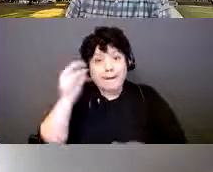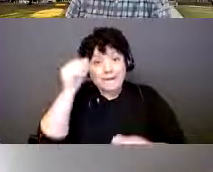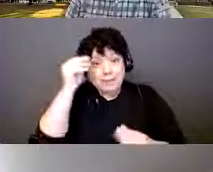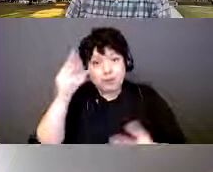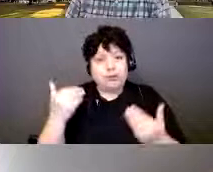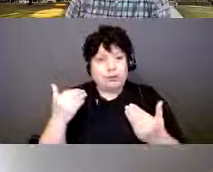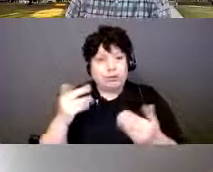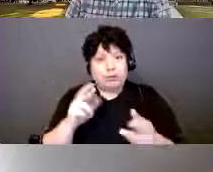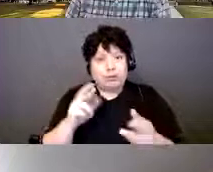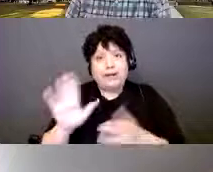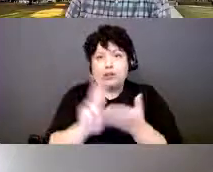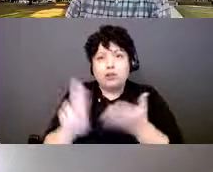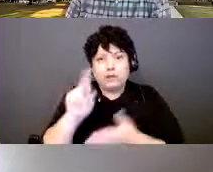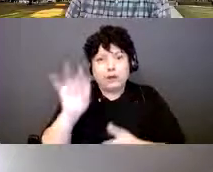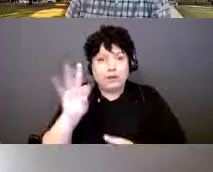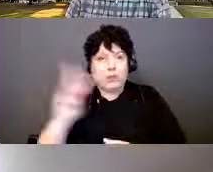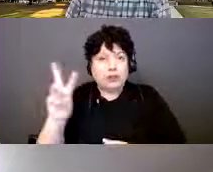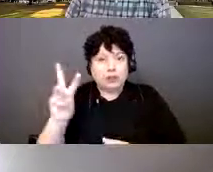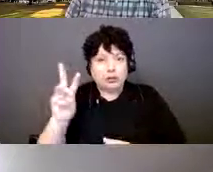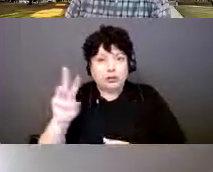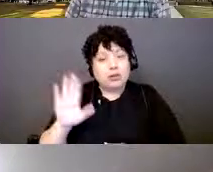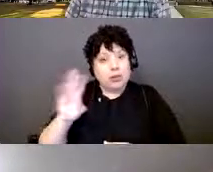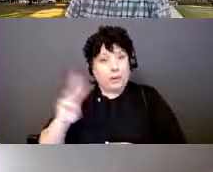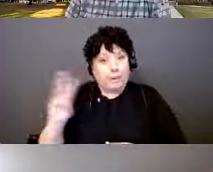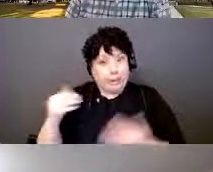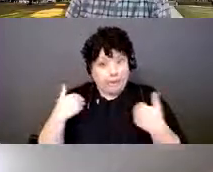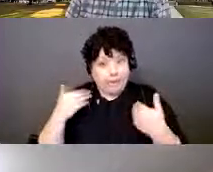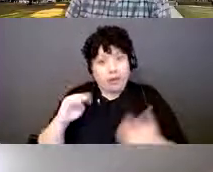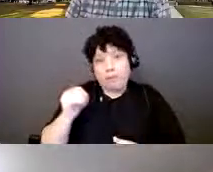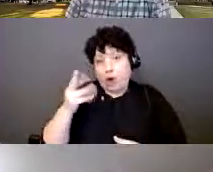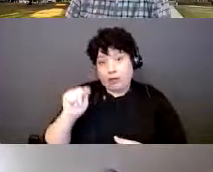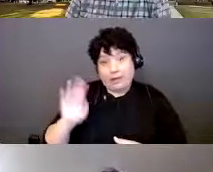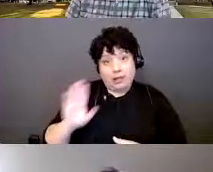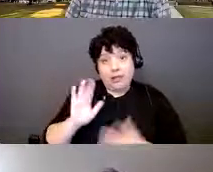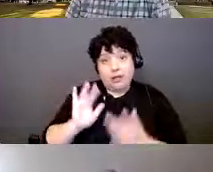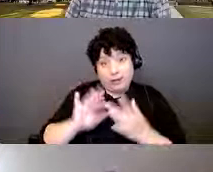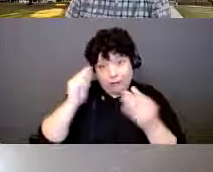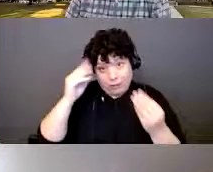on the University of Western website, and Margaret is on the learning